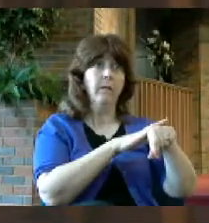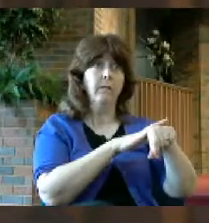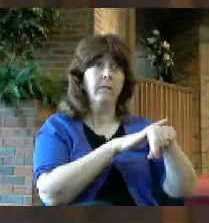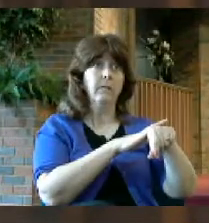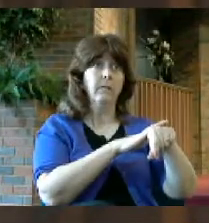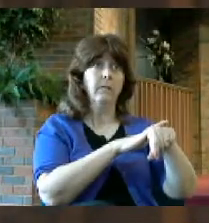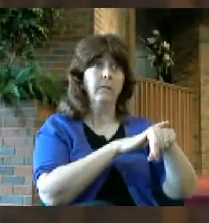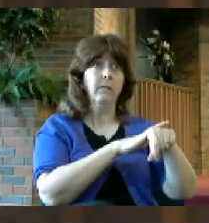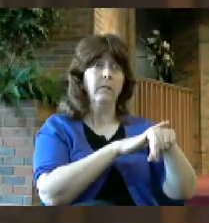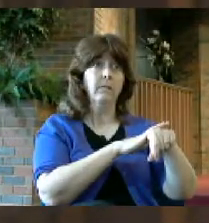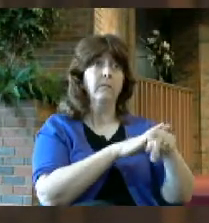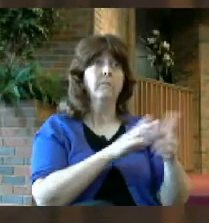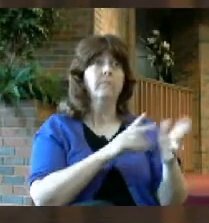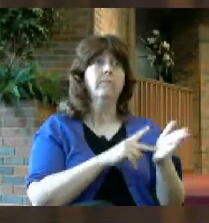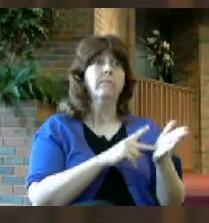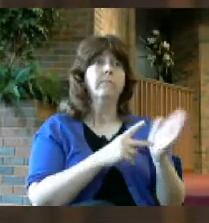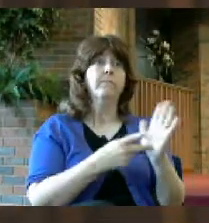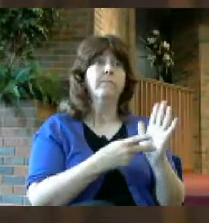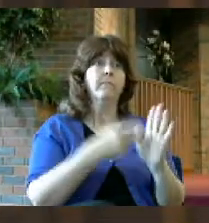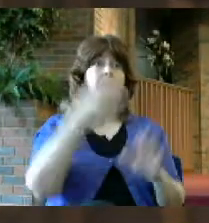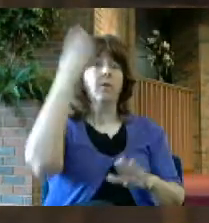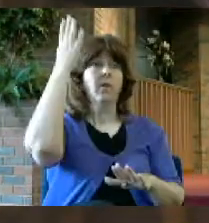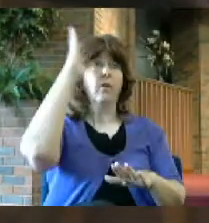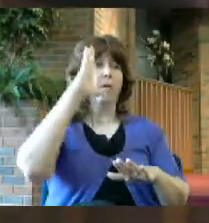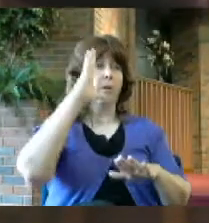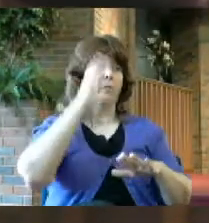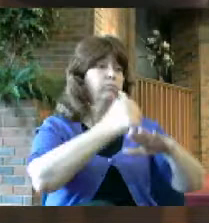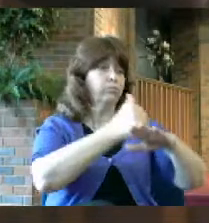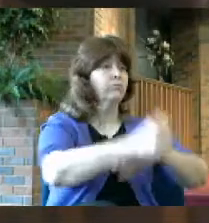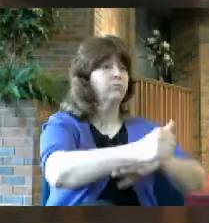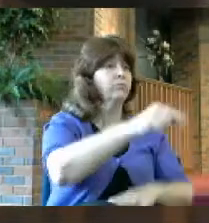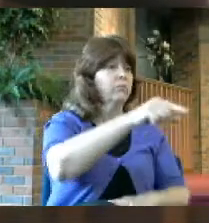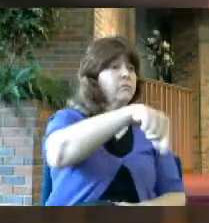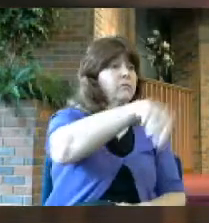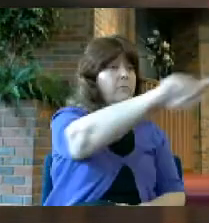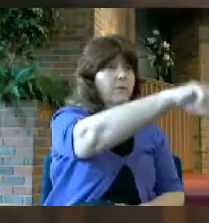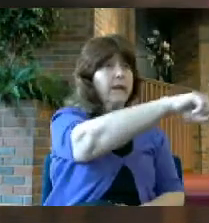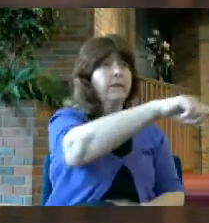I'll still hold them accountable for their sin.